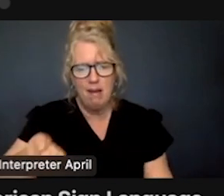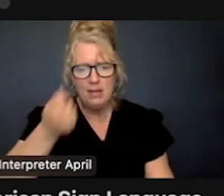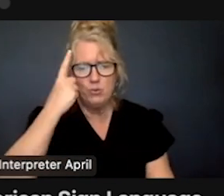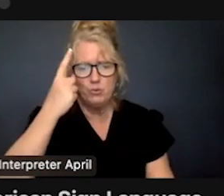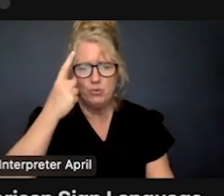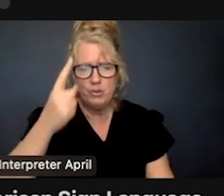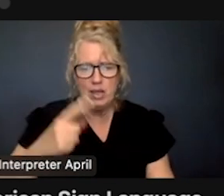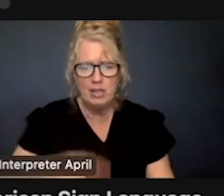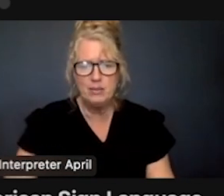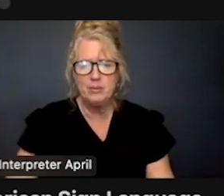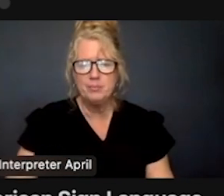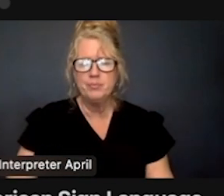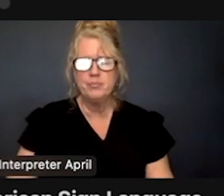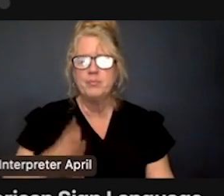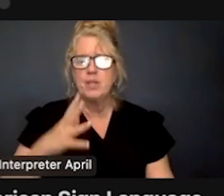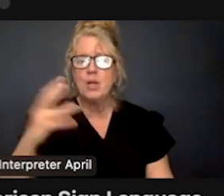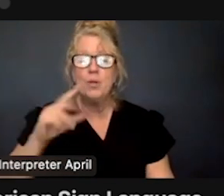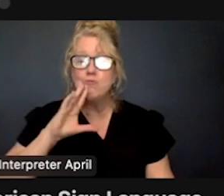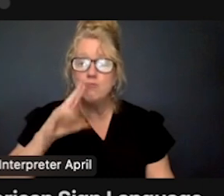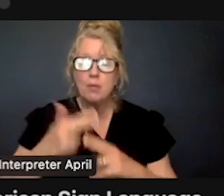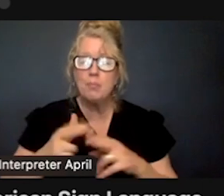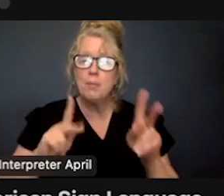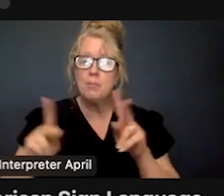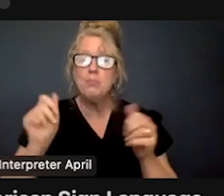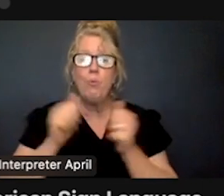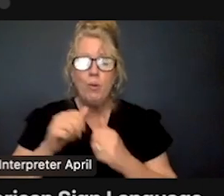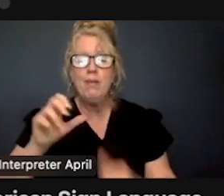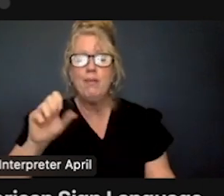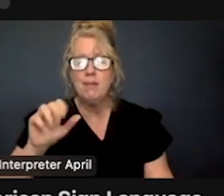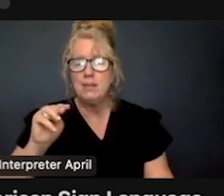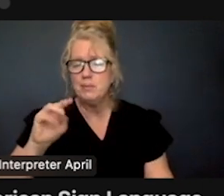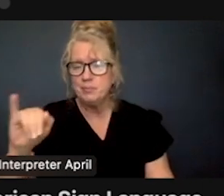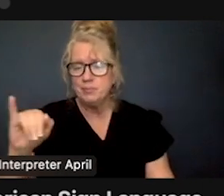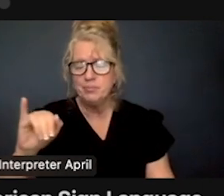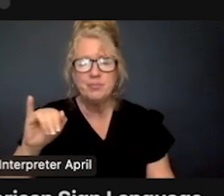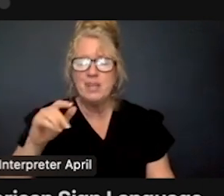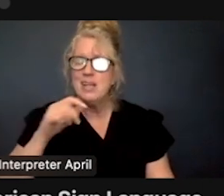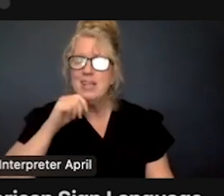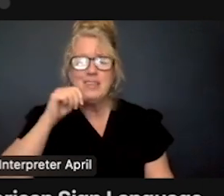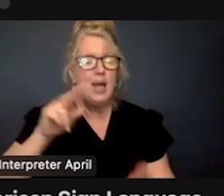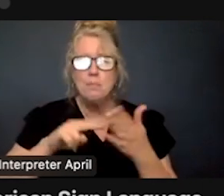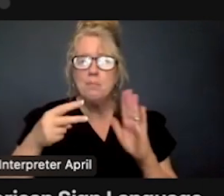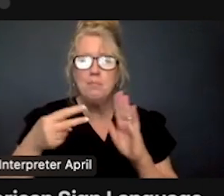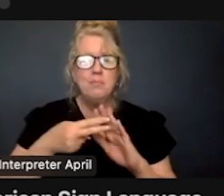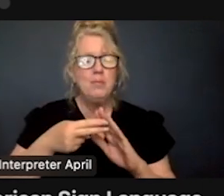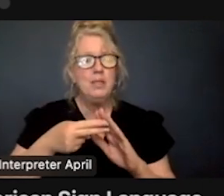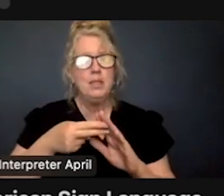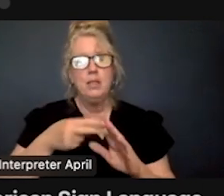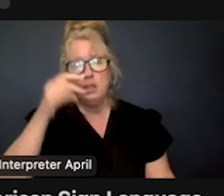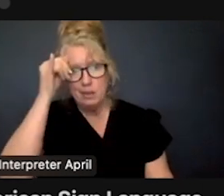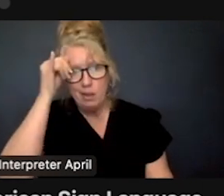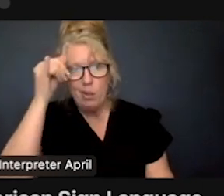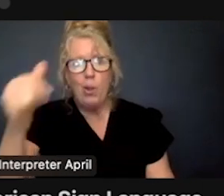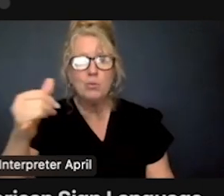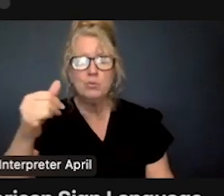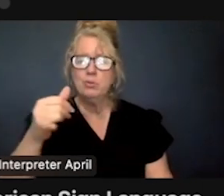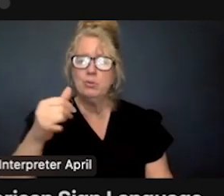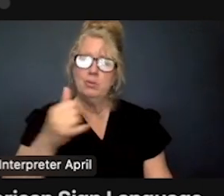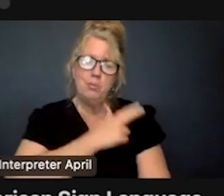talking about people with serious mental illness, it doesn't mean long-term